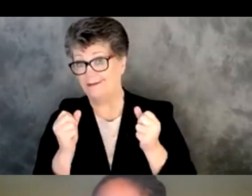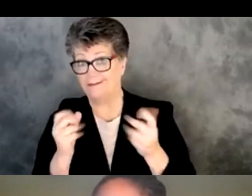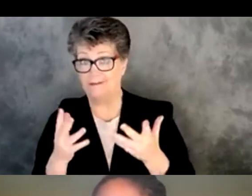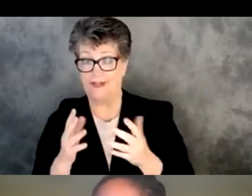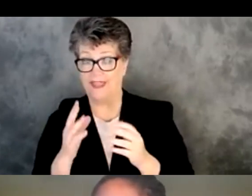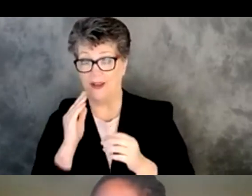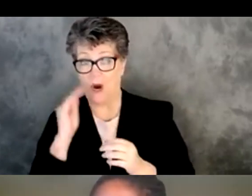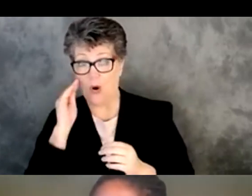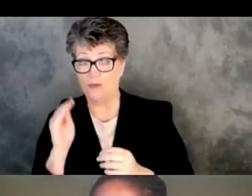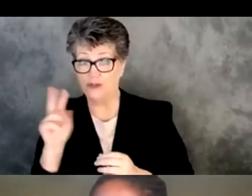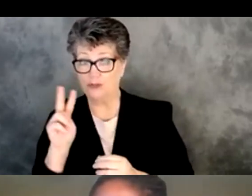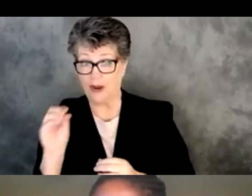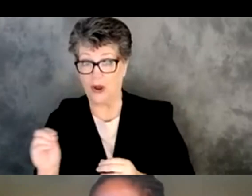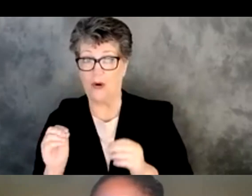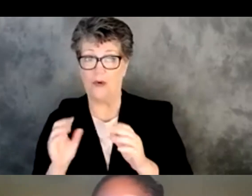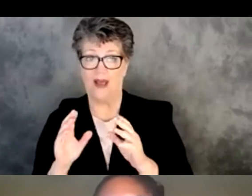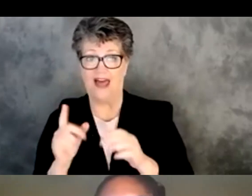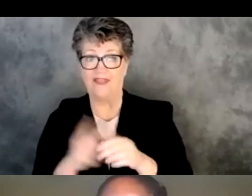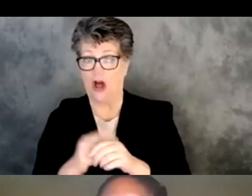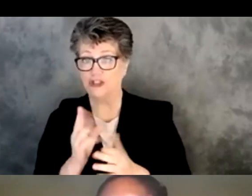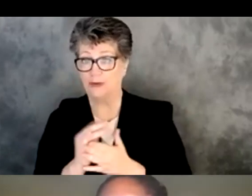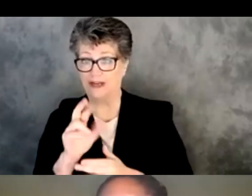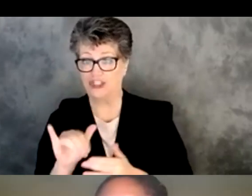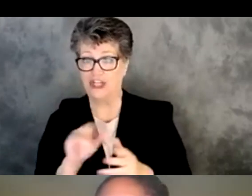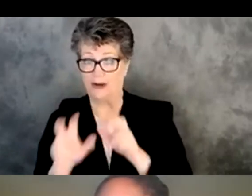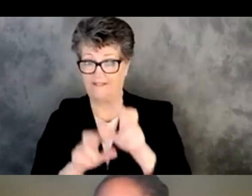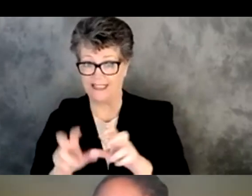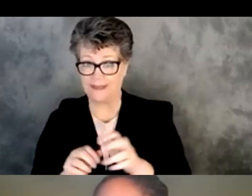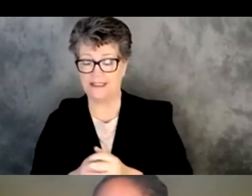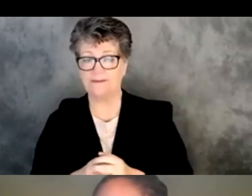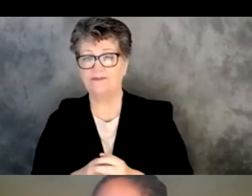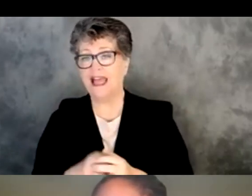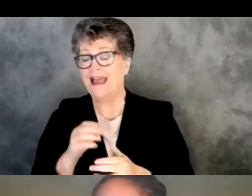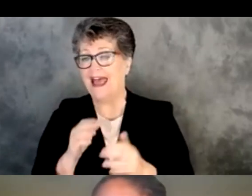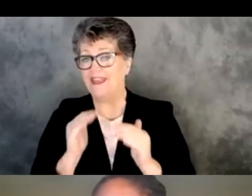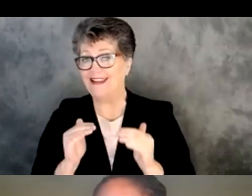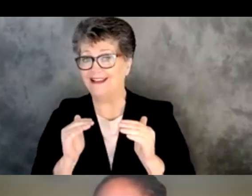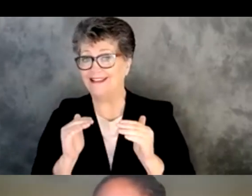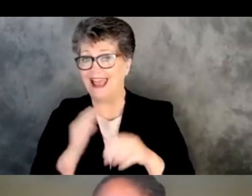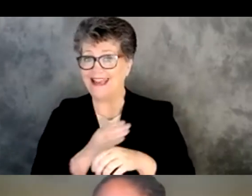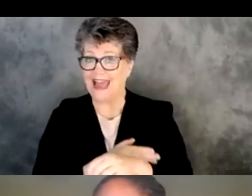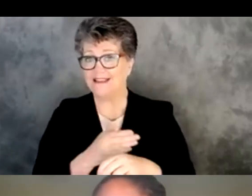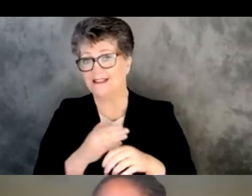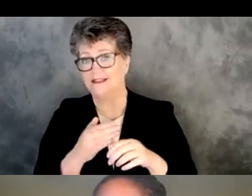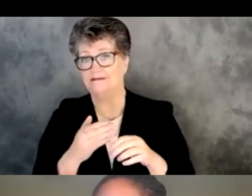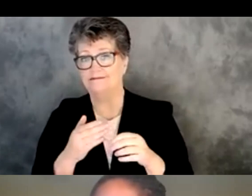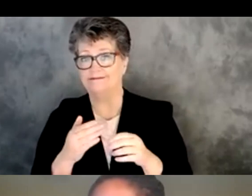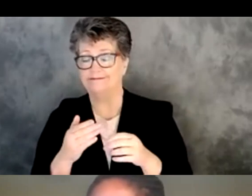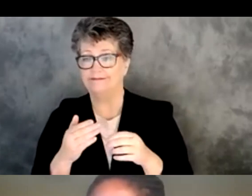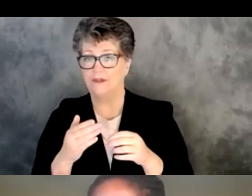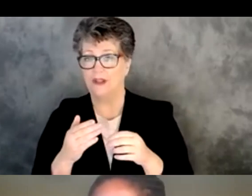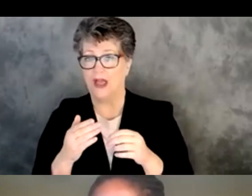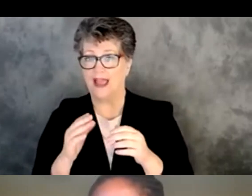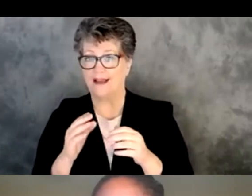Key 2.0 and the Housing Accelerator Program. 3, enhanced focus on housing accountability coupled with incentives for